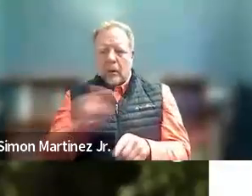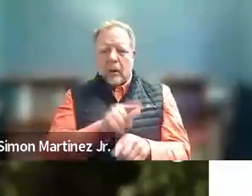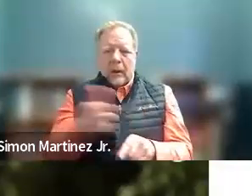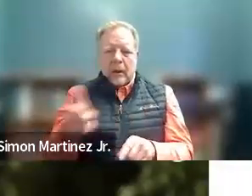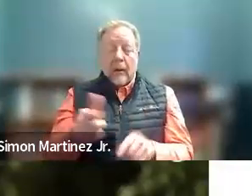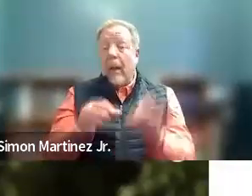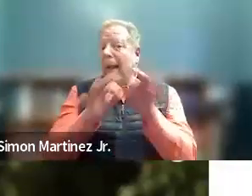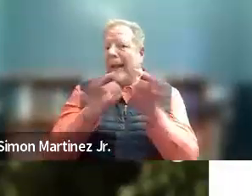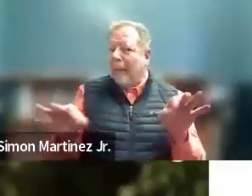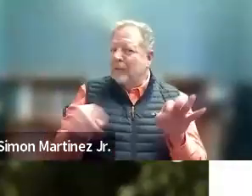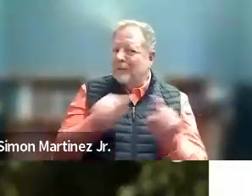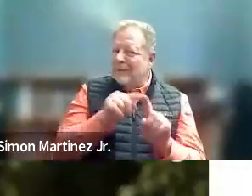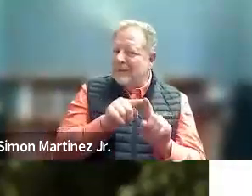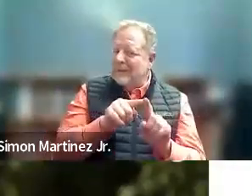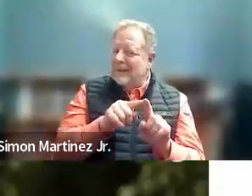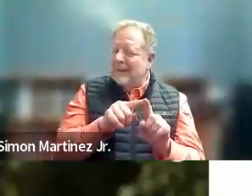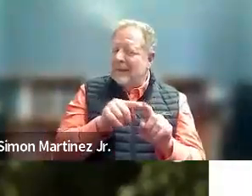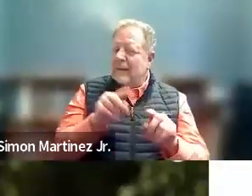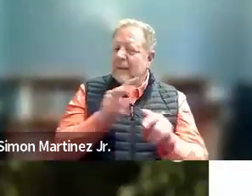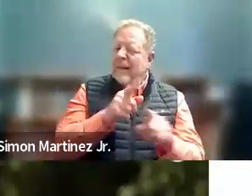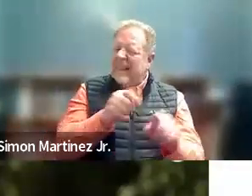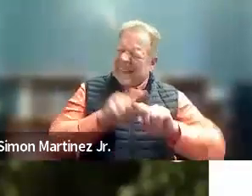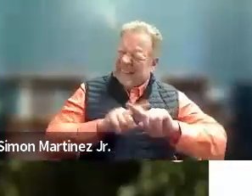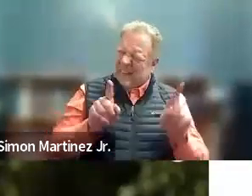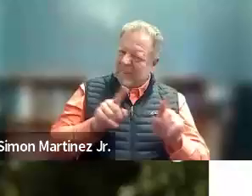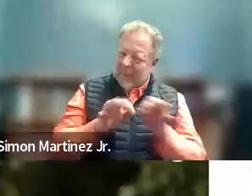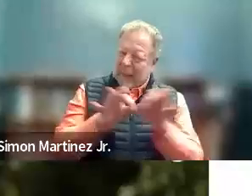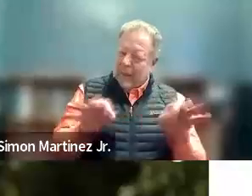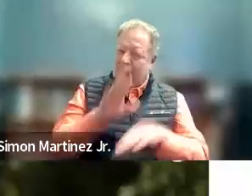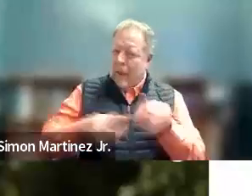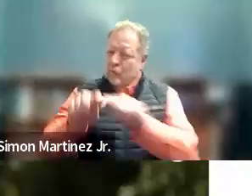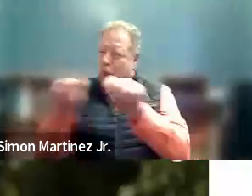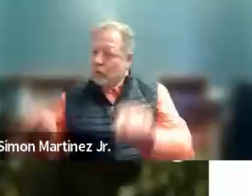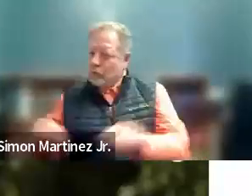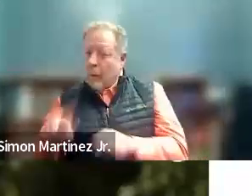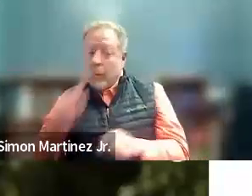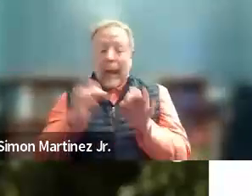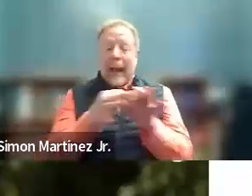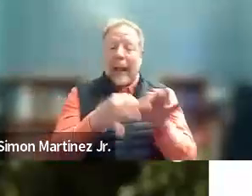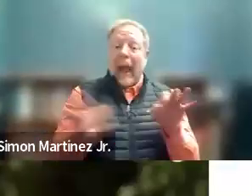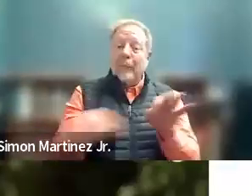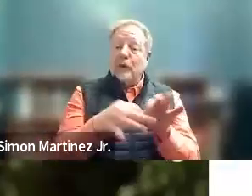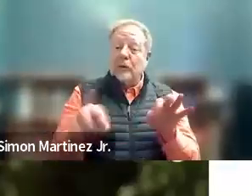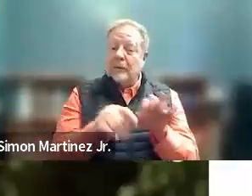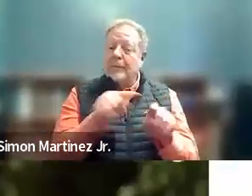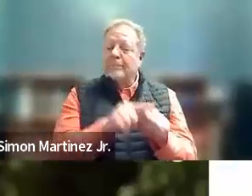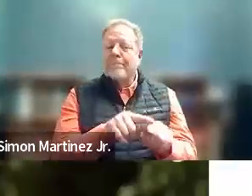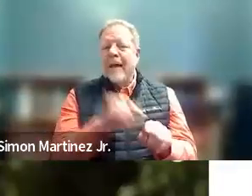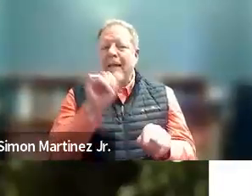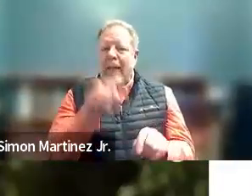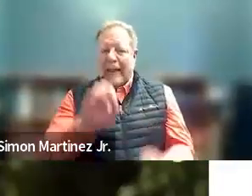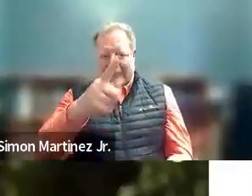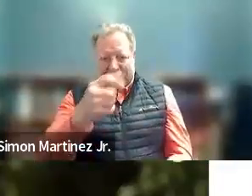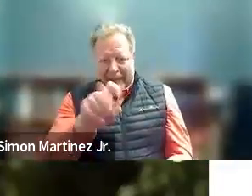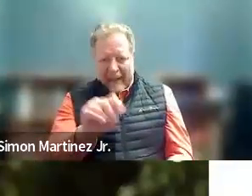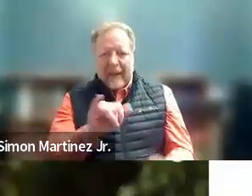Captions are particularly, or they're different actually than transcripts, because captions are that text